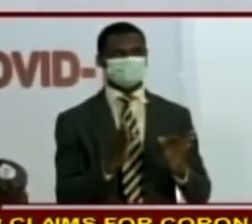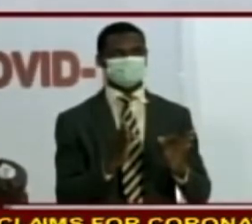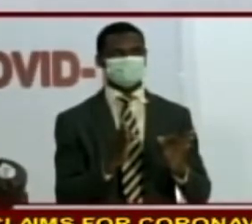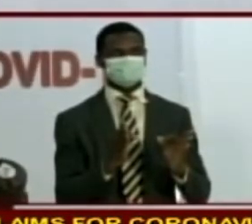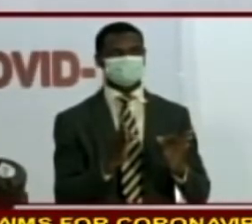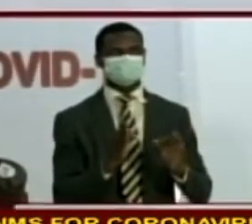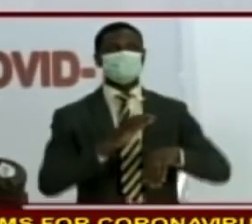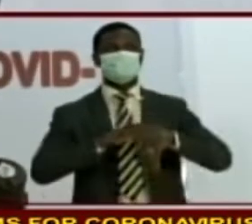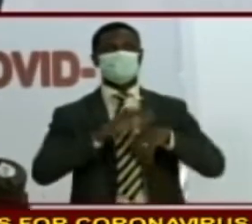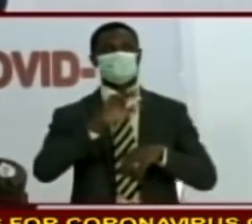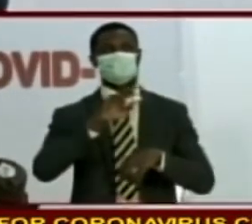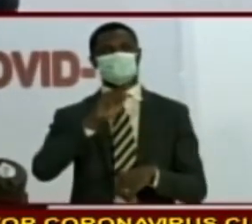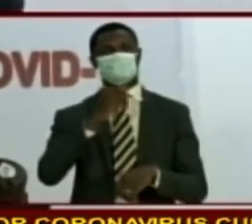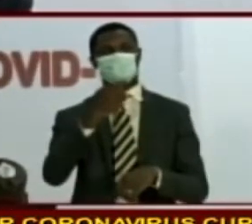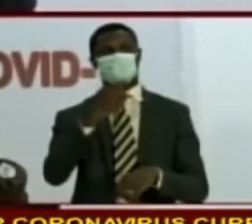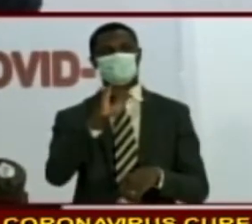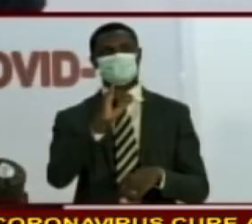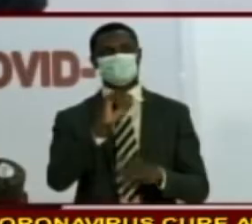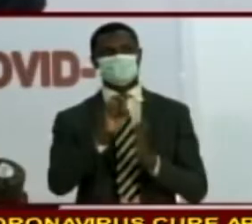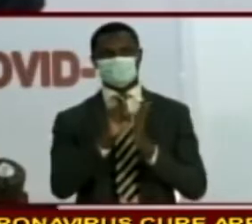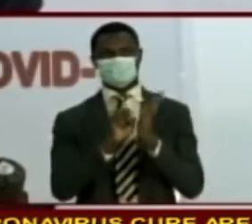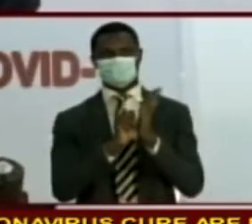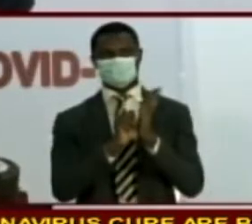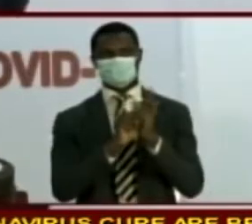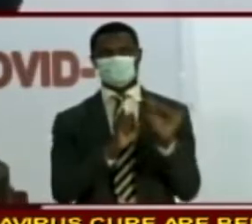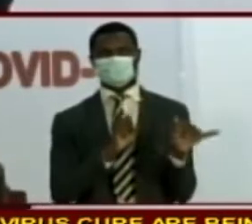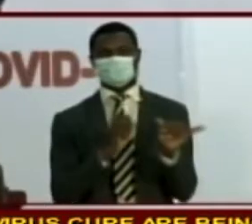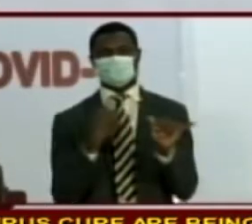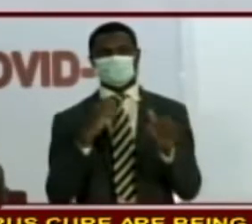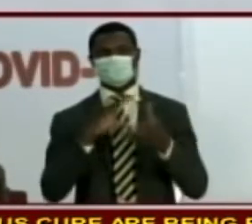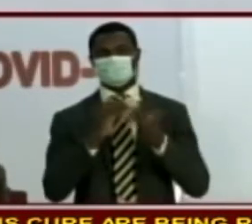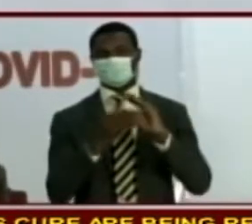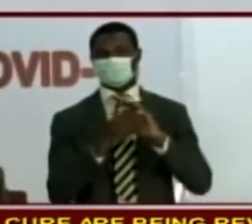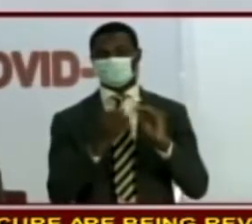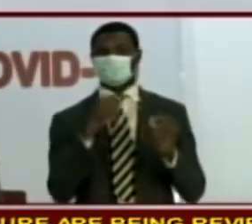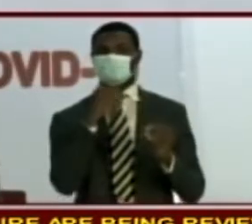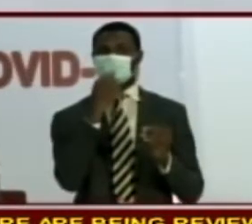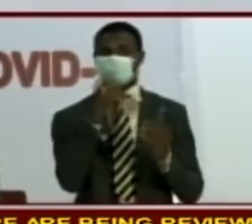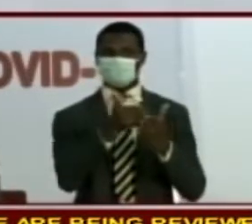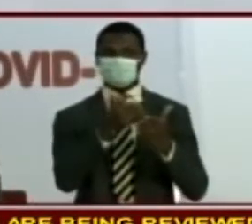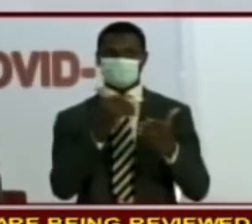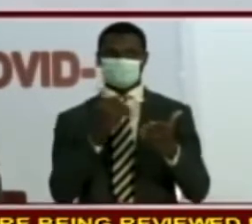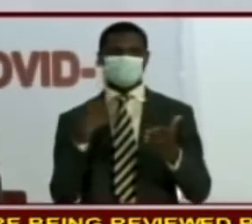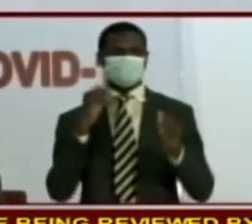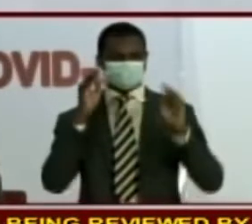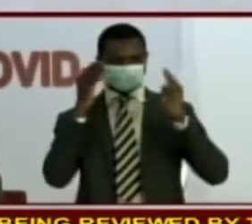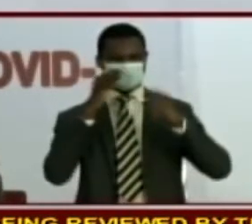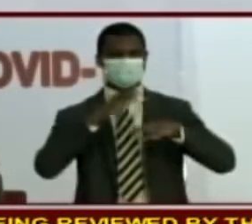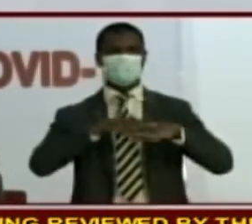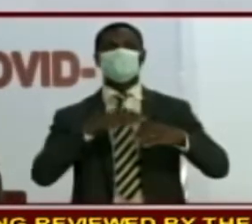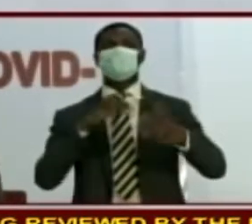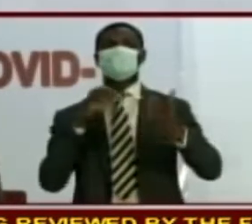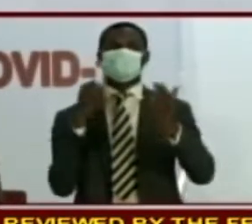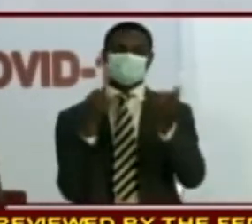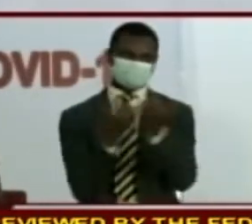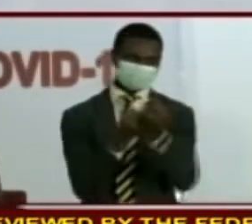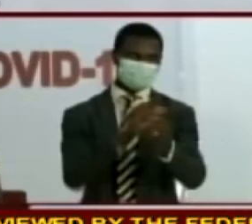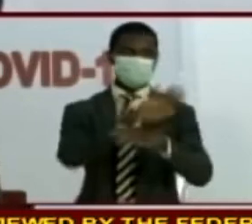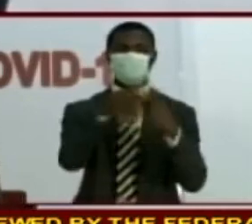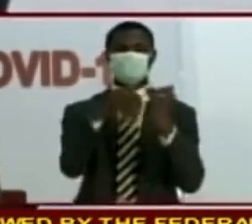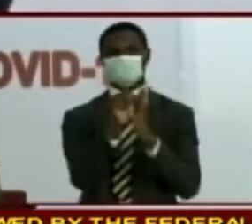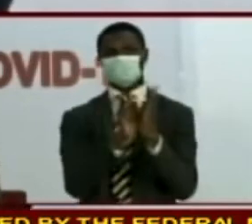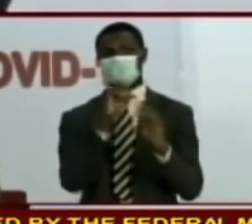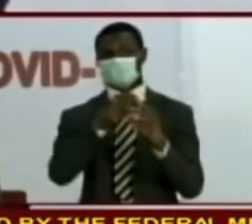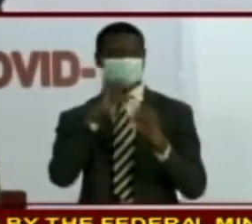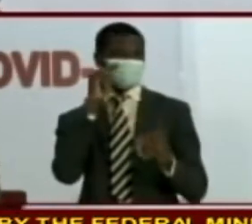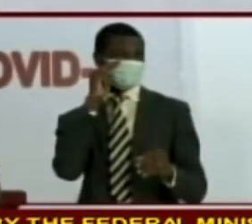On Kogi State, like I've always said, we are focused on supporting all the states in the country. And our focus will continue